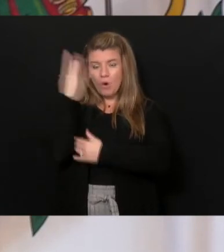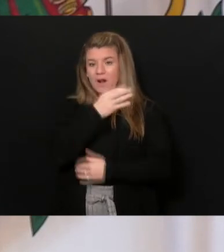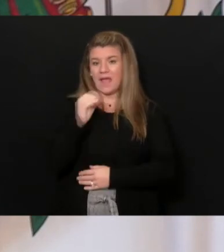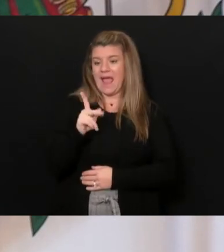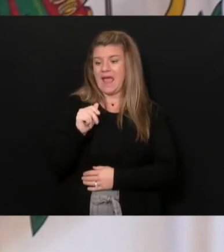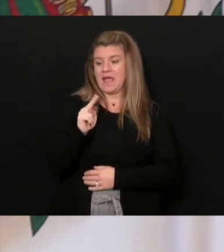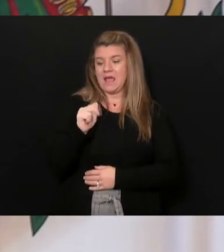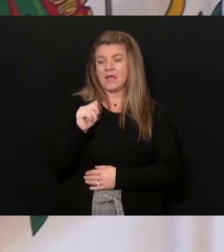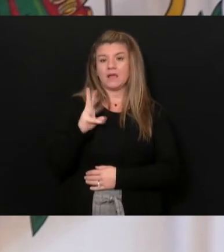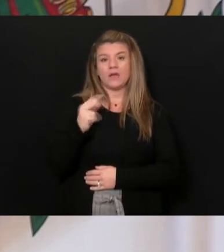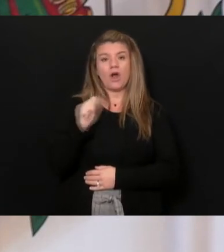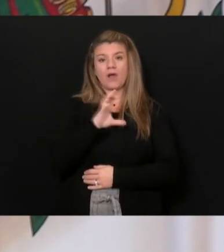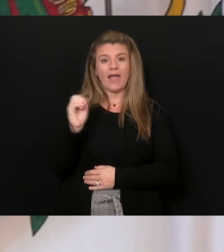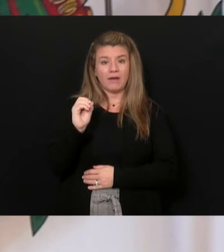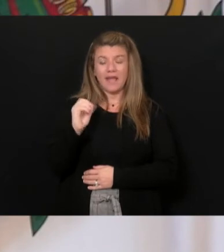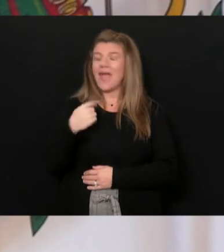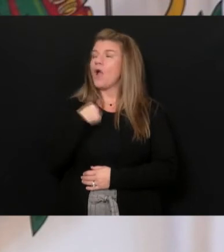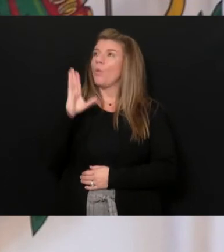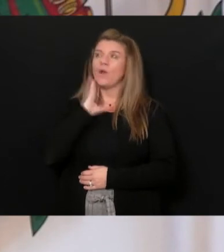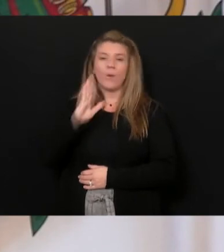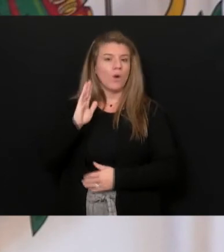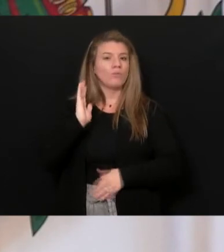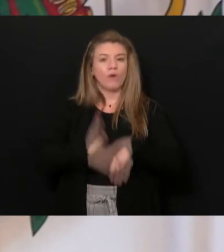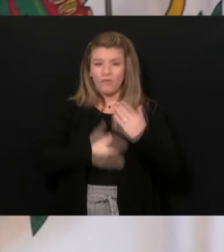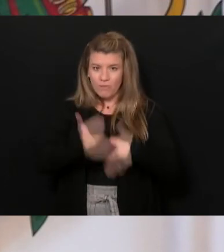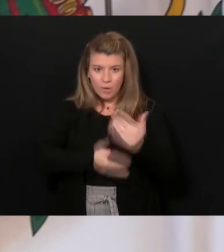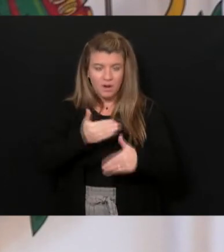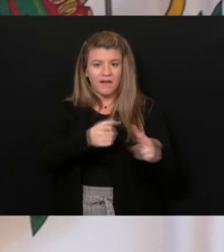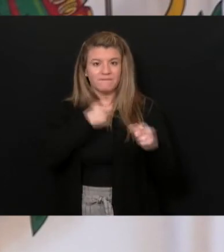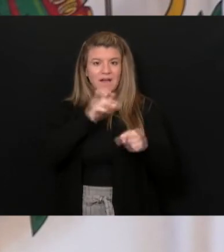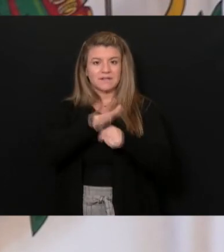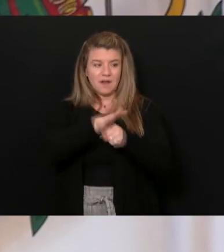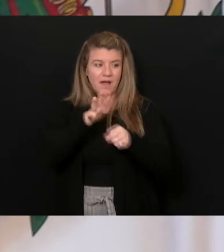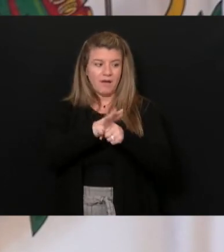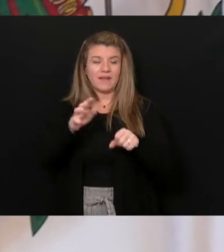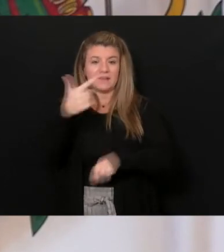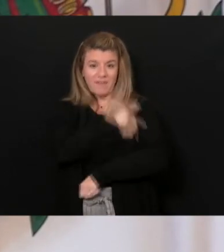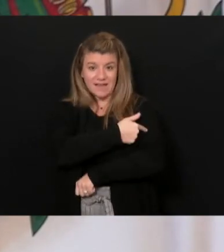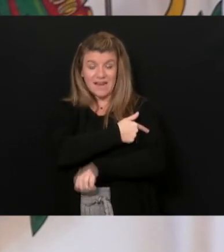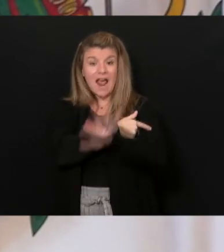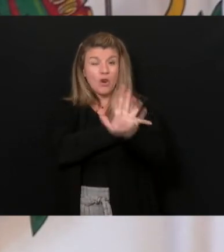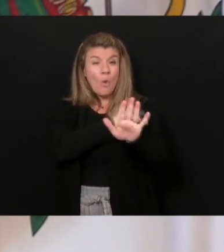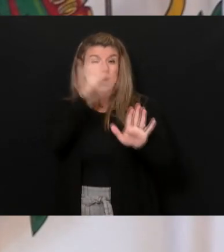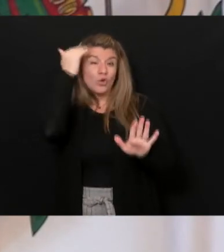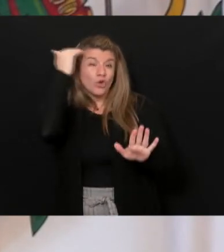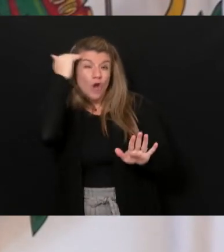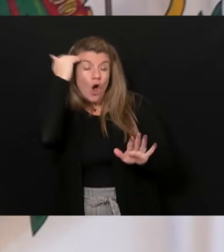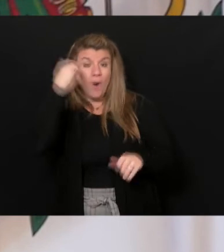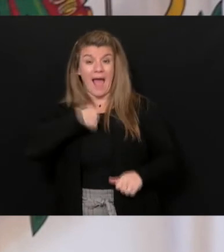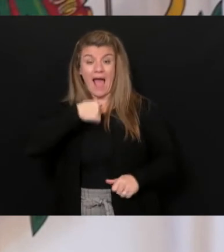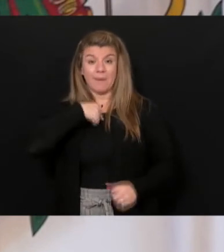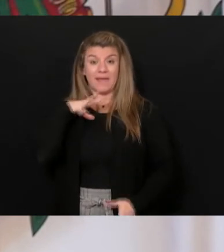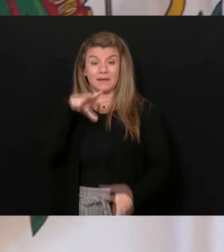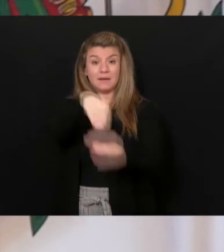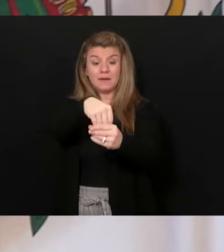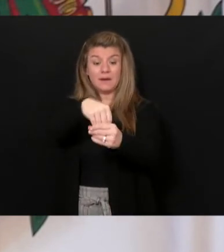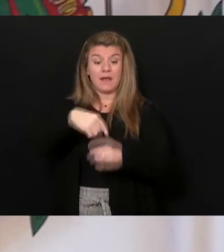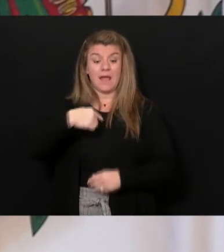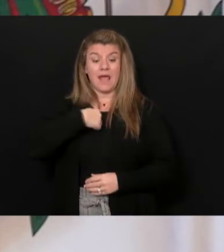as fast as we can to get people vaccinated right now. Just for your benefit to know that I'm all in, I'm going to